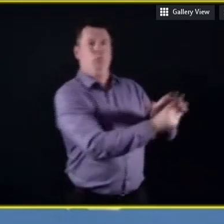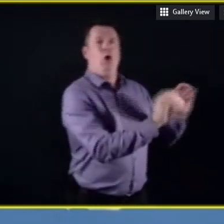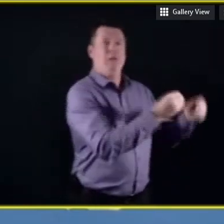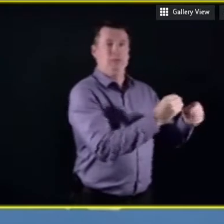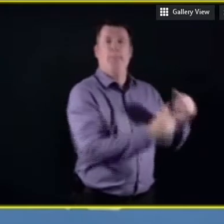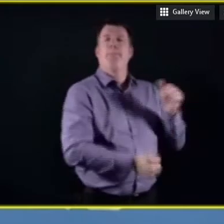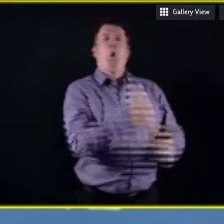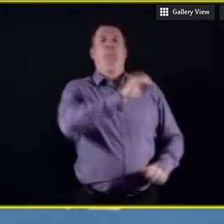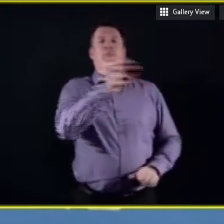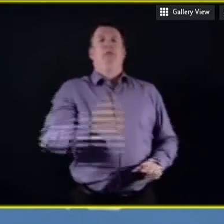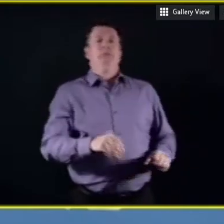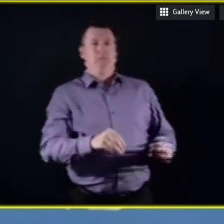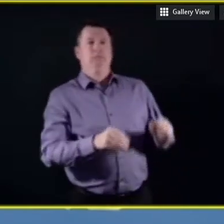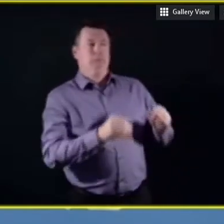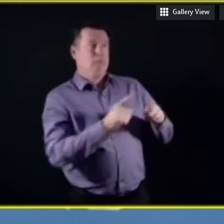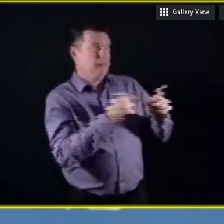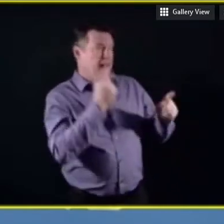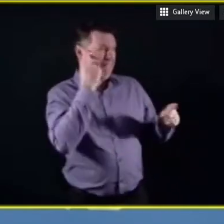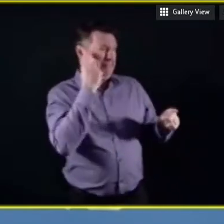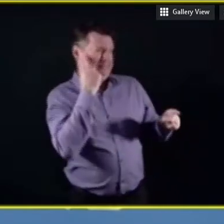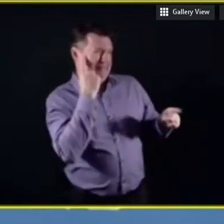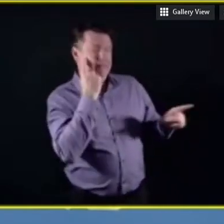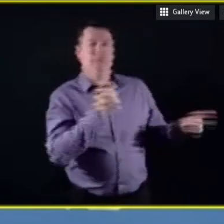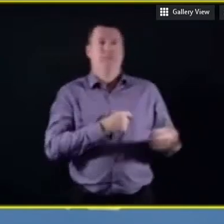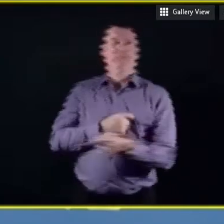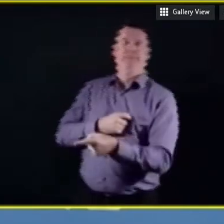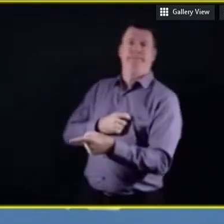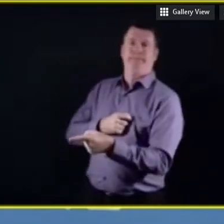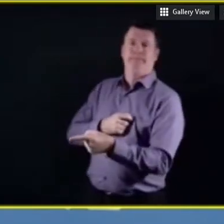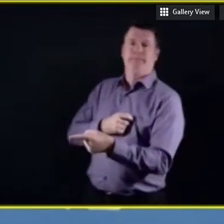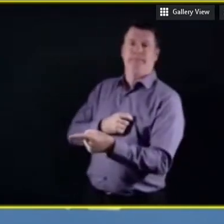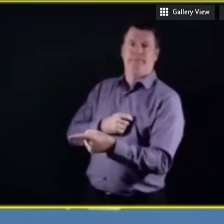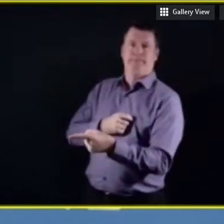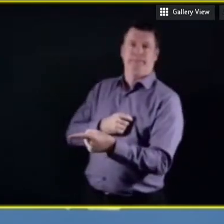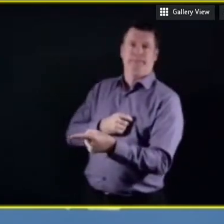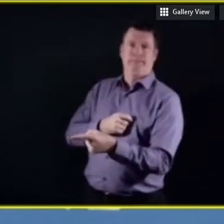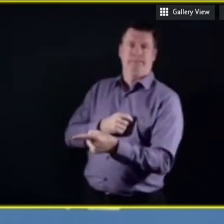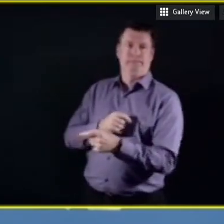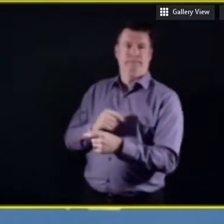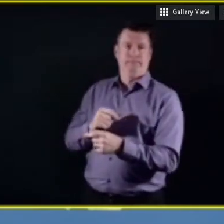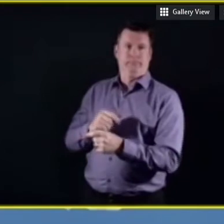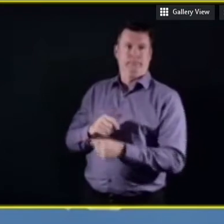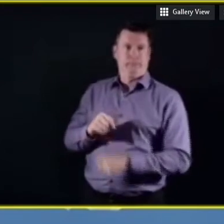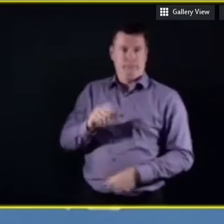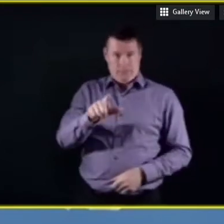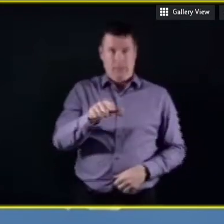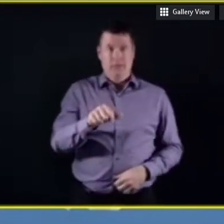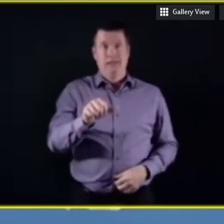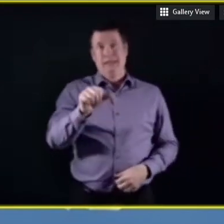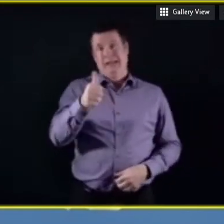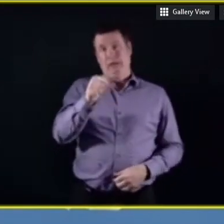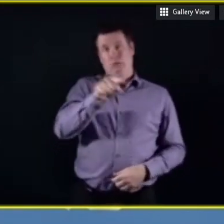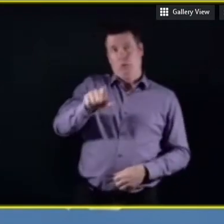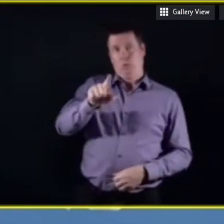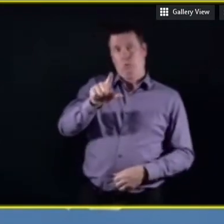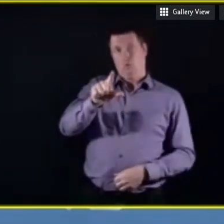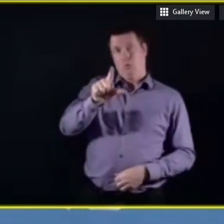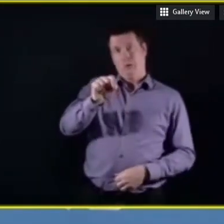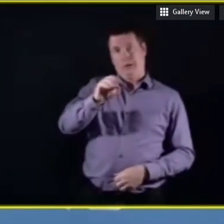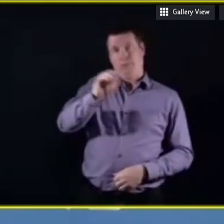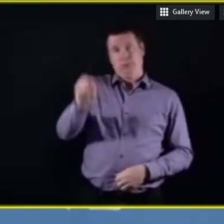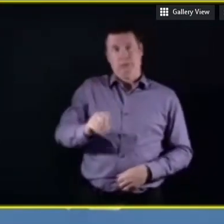are face-to-face. Following the guidance of New York State and the easing of restrictions